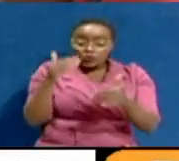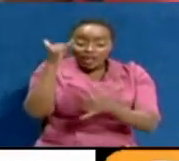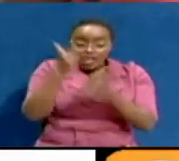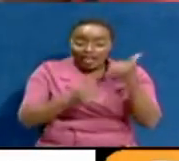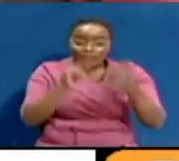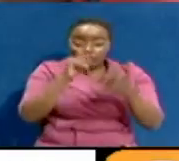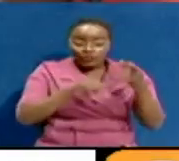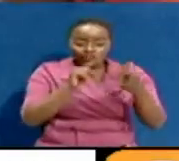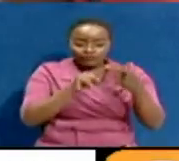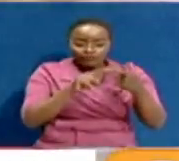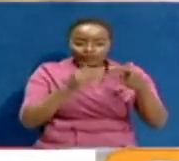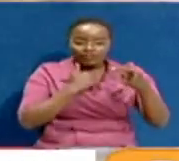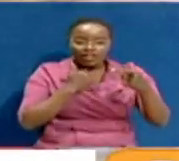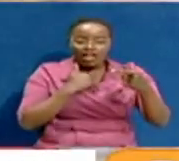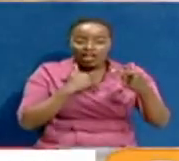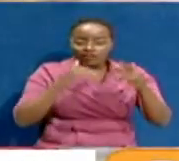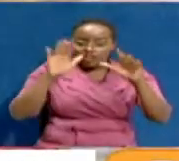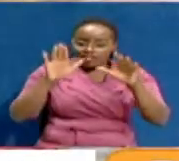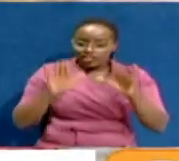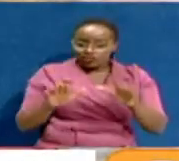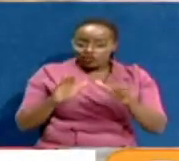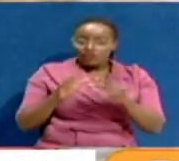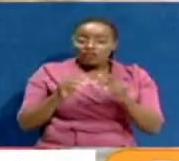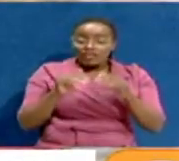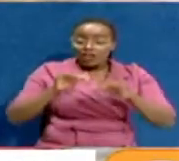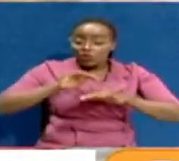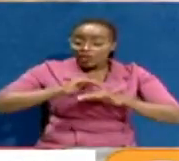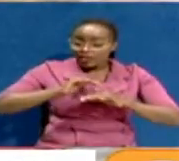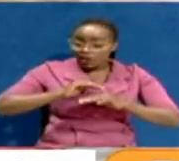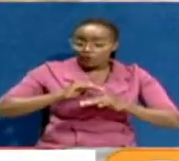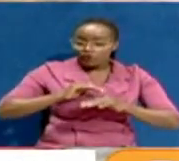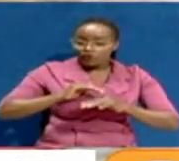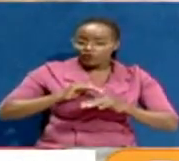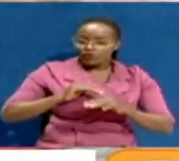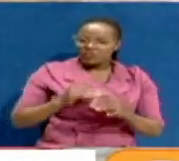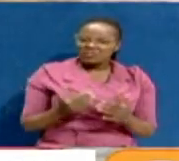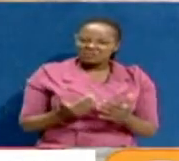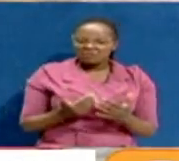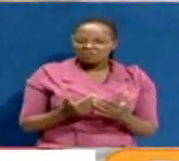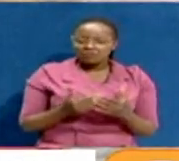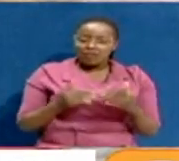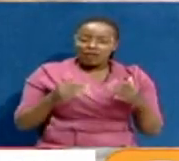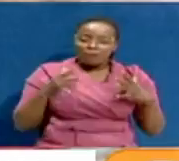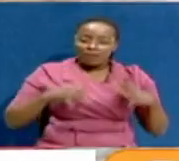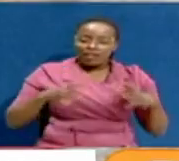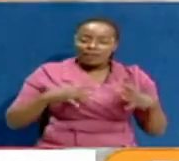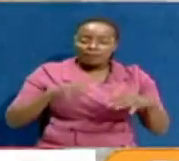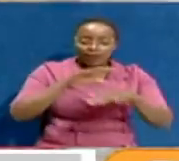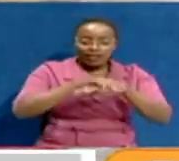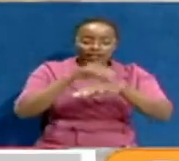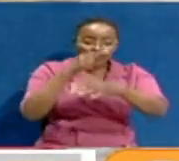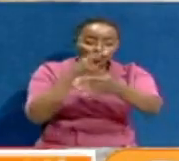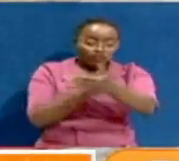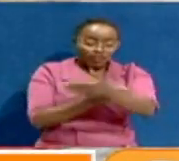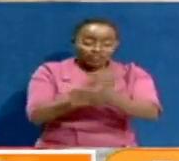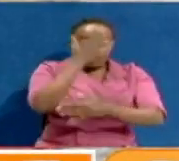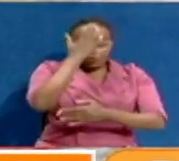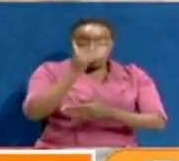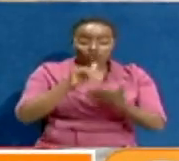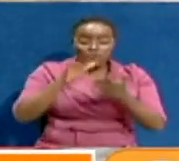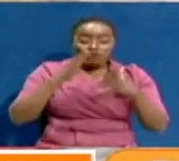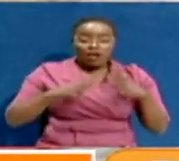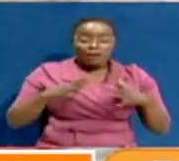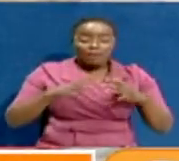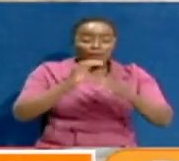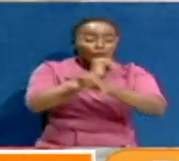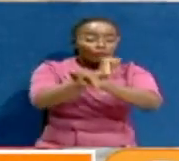end? One would be to have a significant proportion of the population vaccinated so that more people